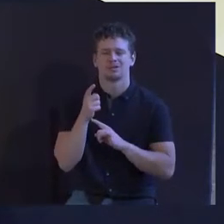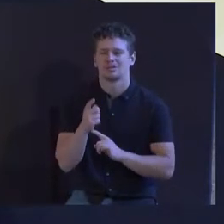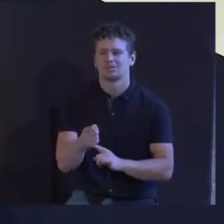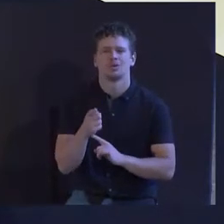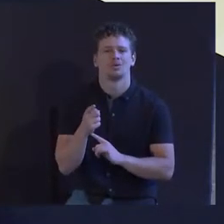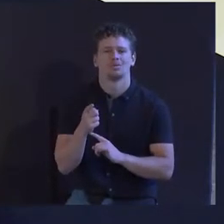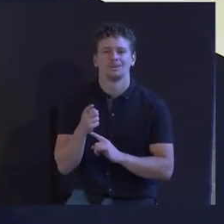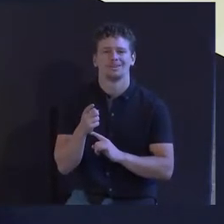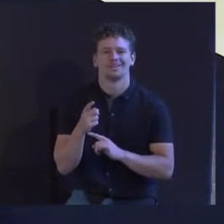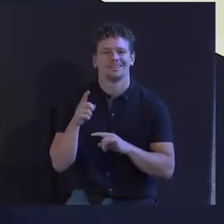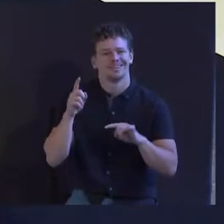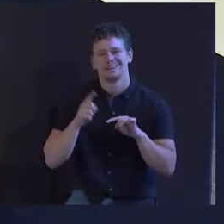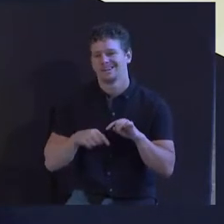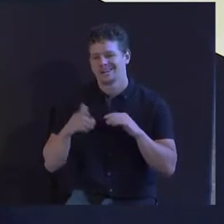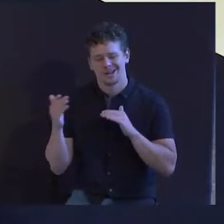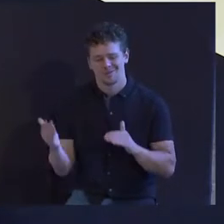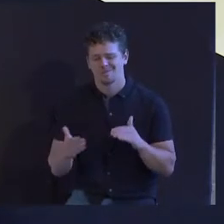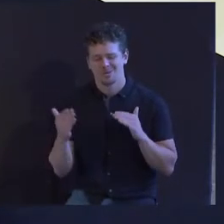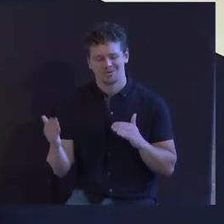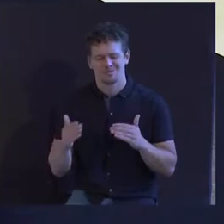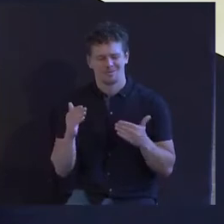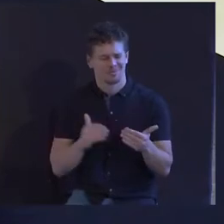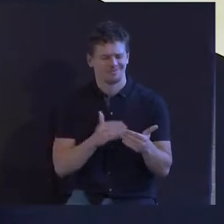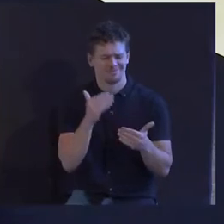unprepared and yet awake.